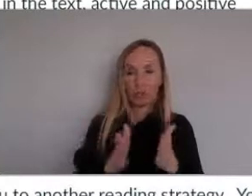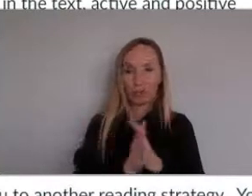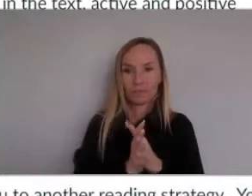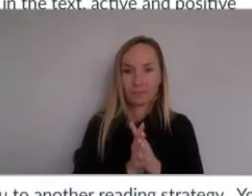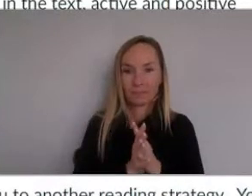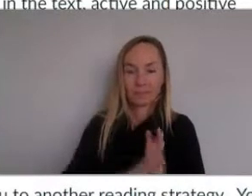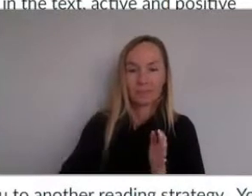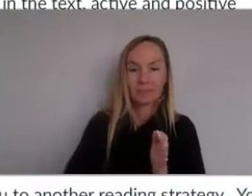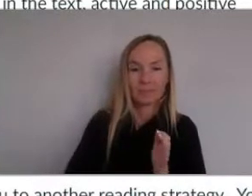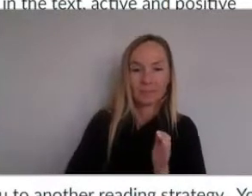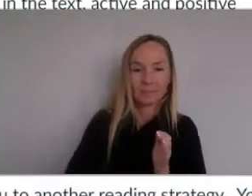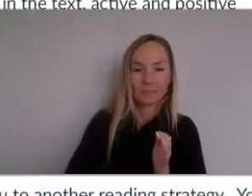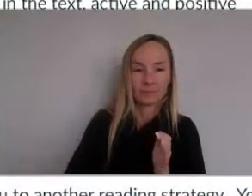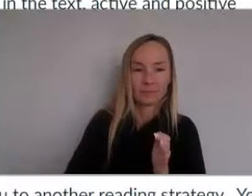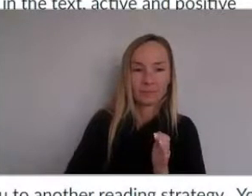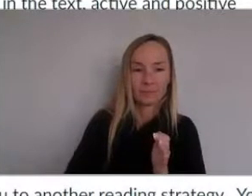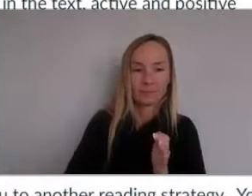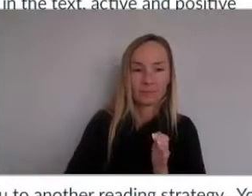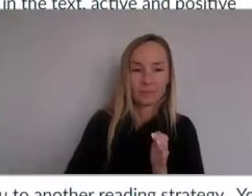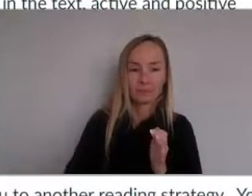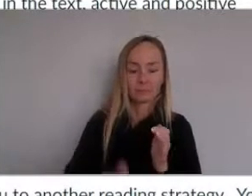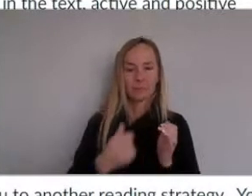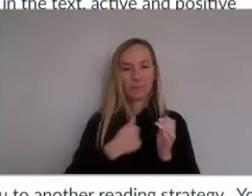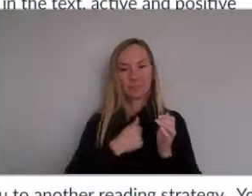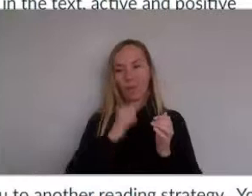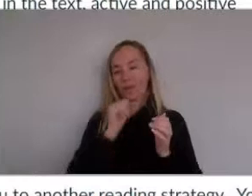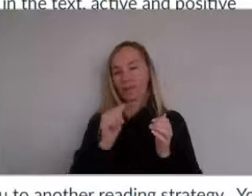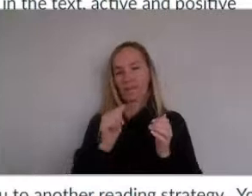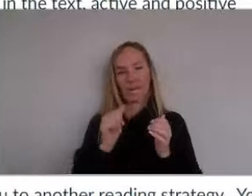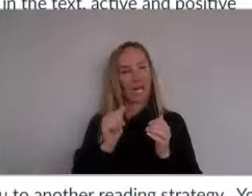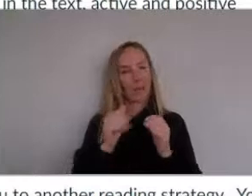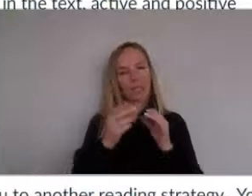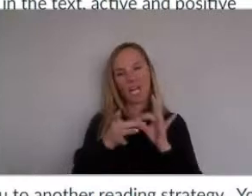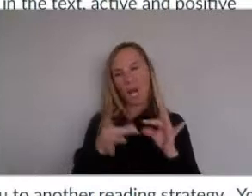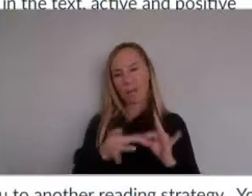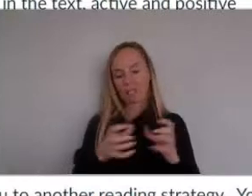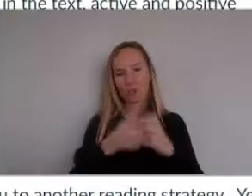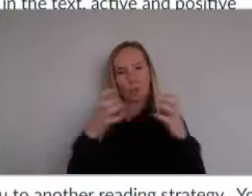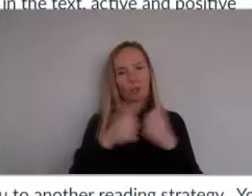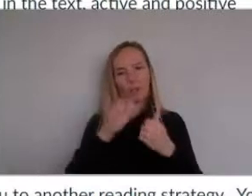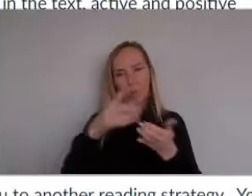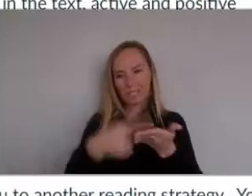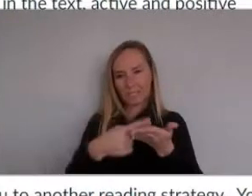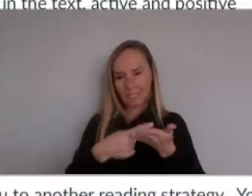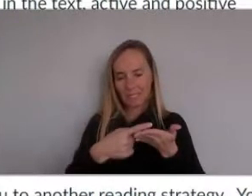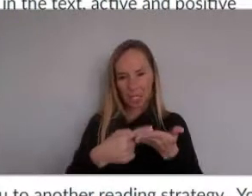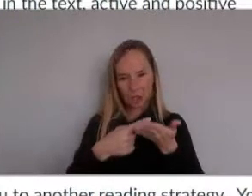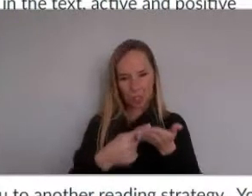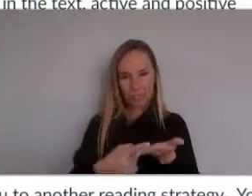So I probably will not be, chiming in too much with your discussions, but